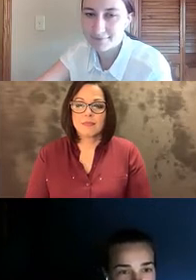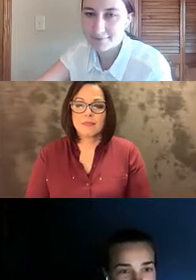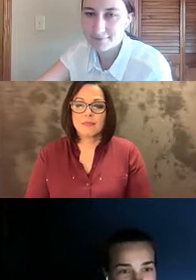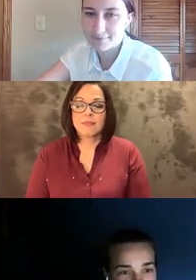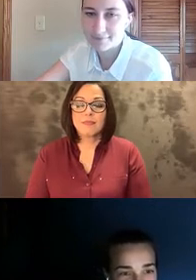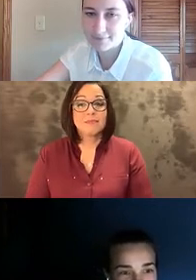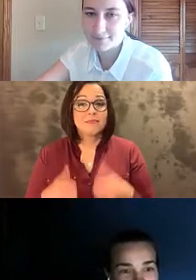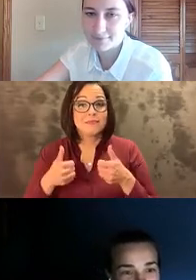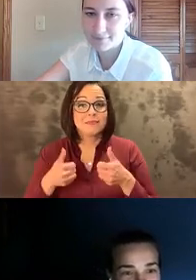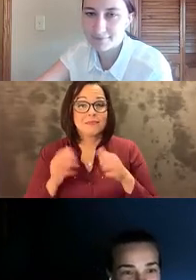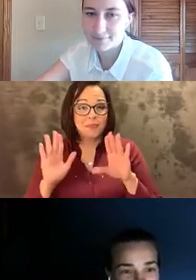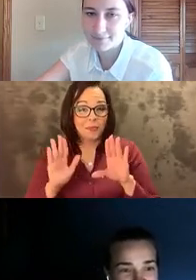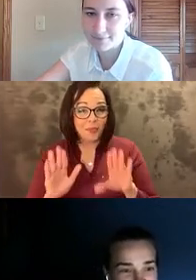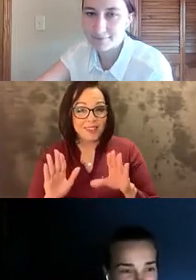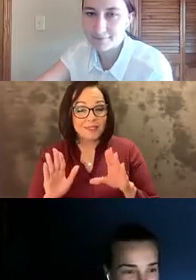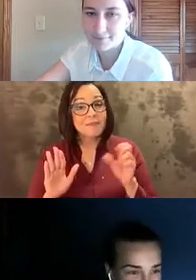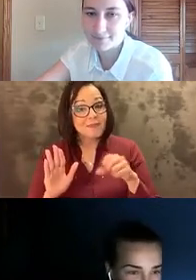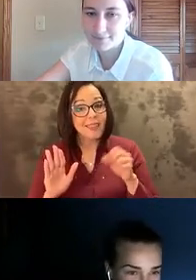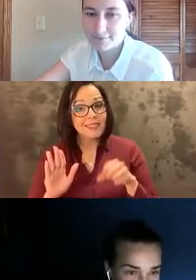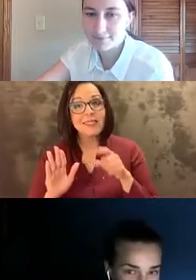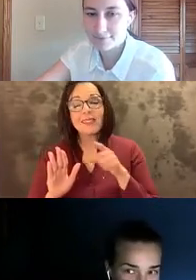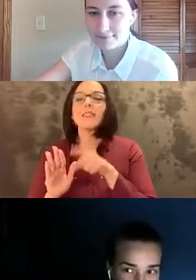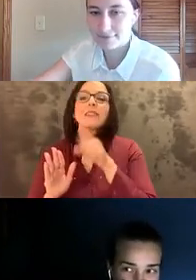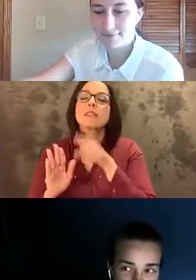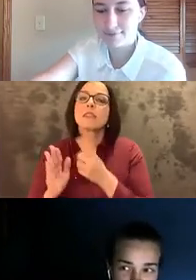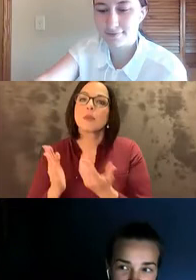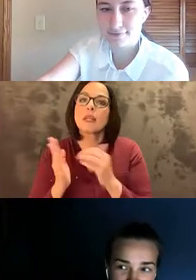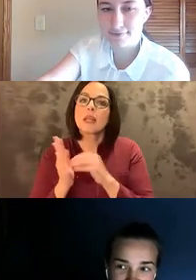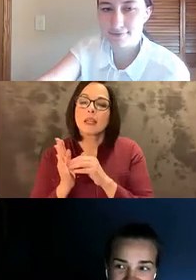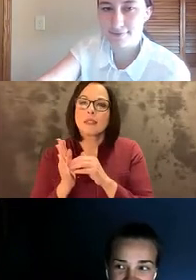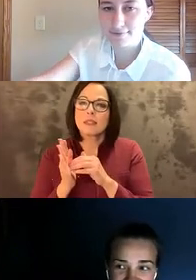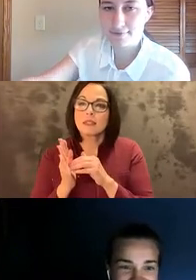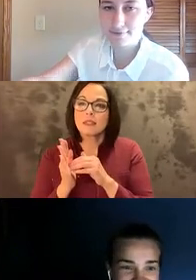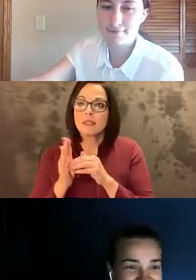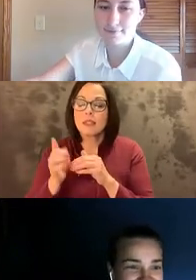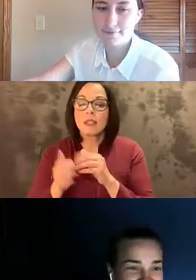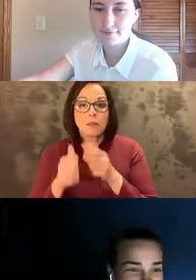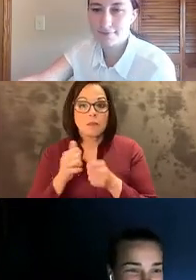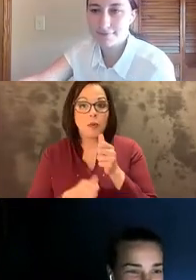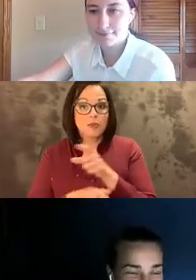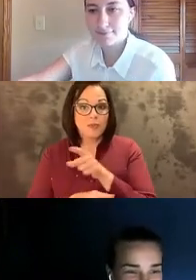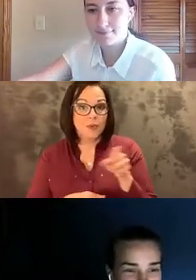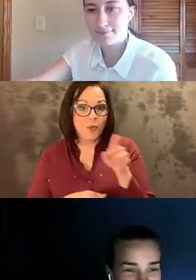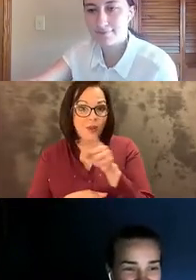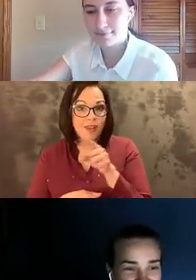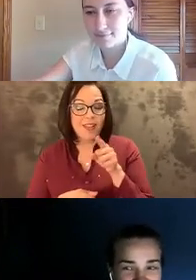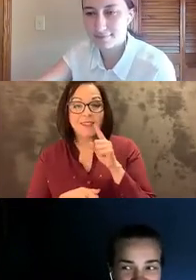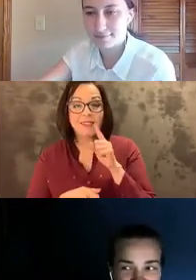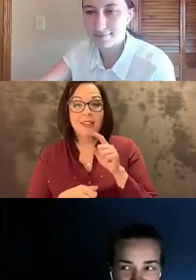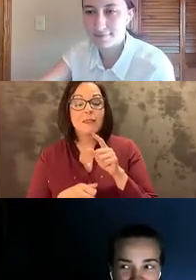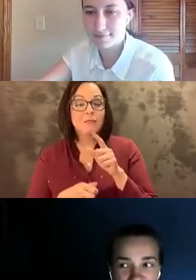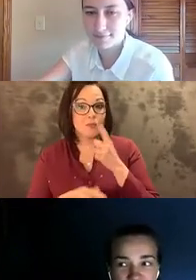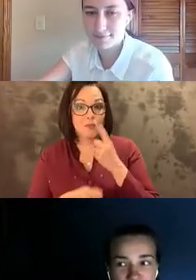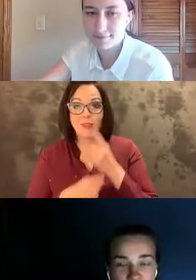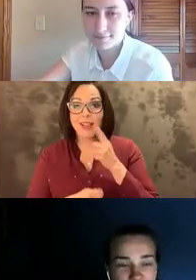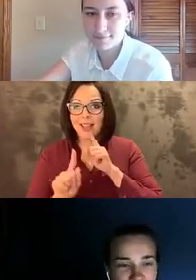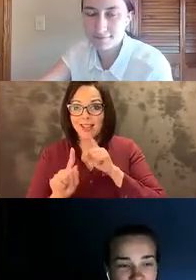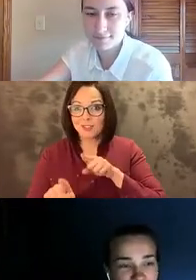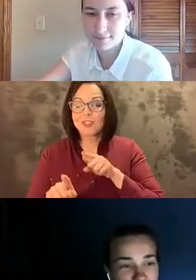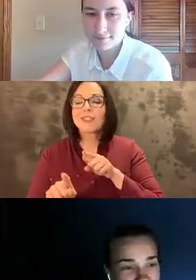Great. Yeah. So again, the majority of y'all entered in the correct